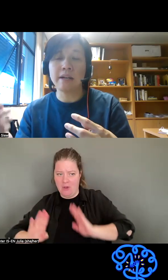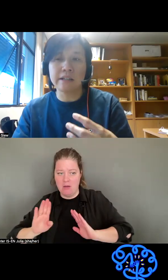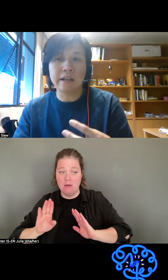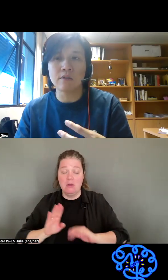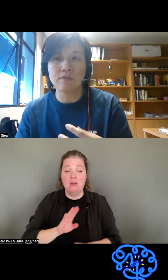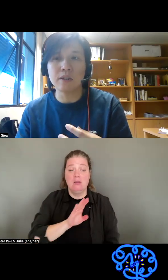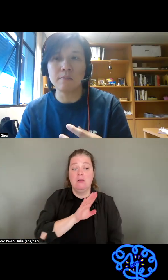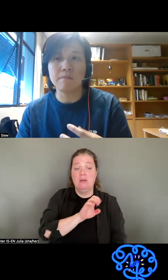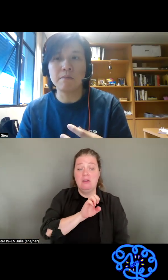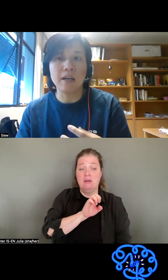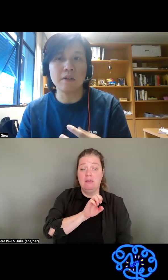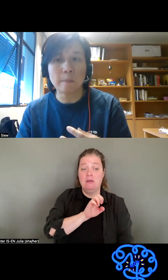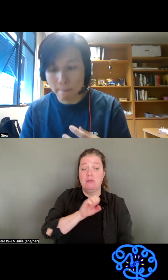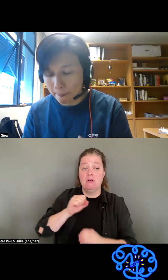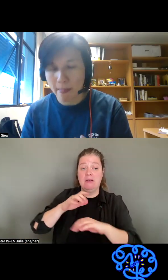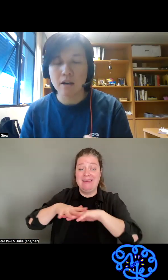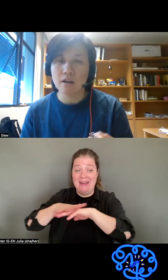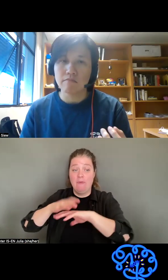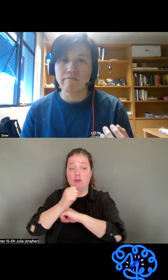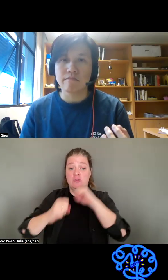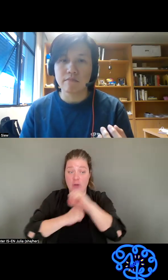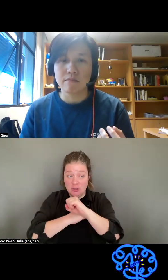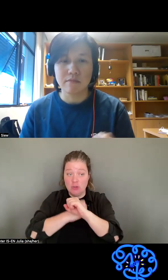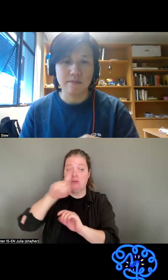the better account of the behavior.